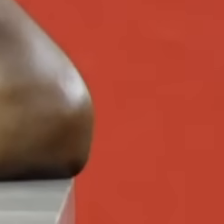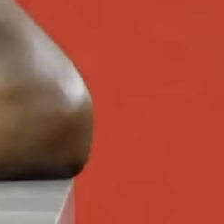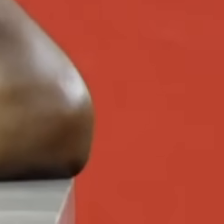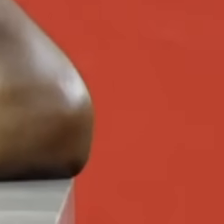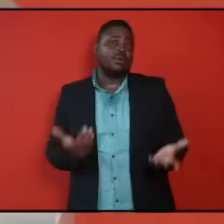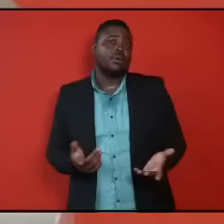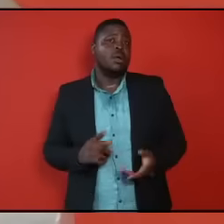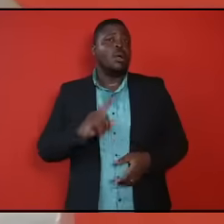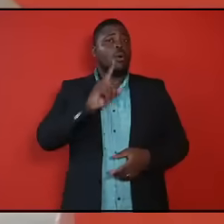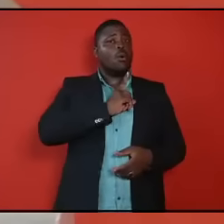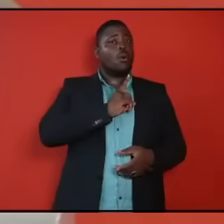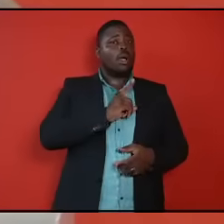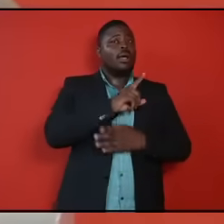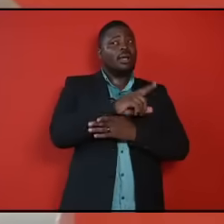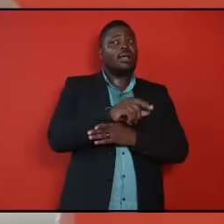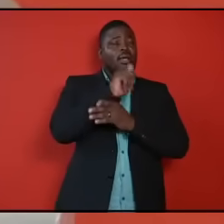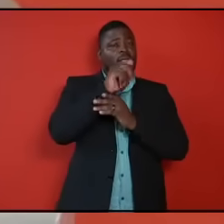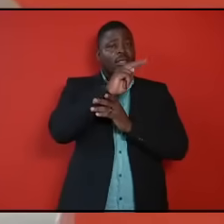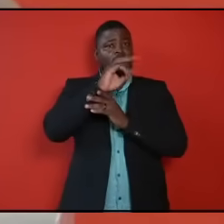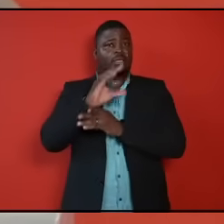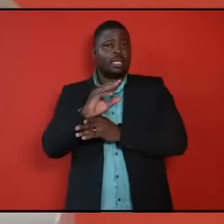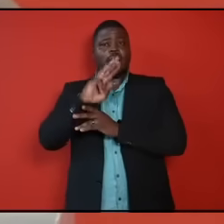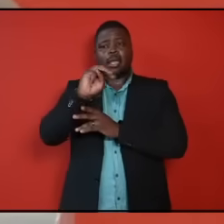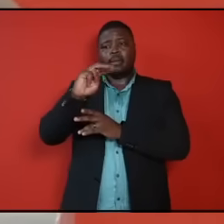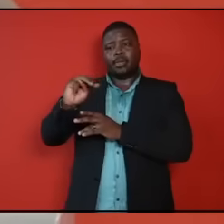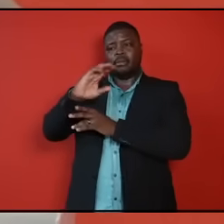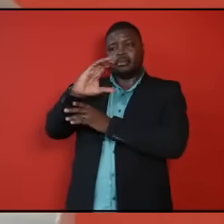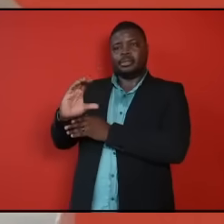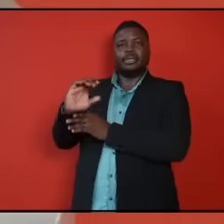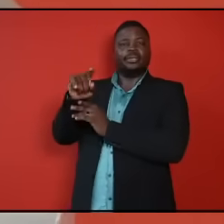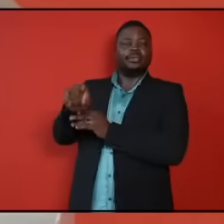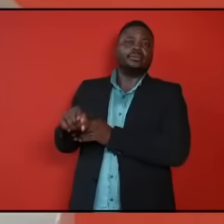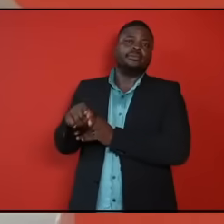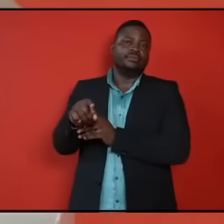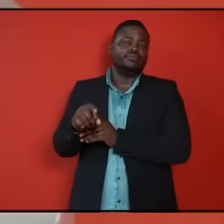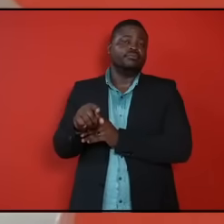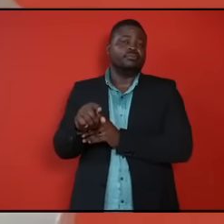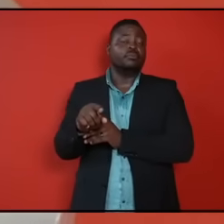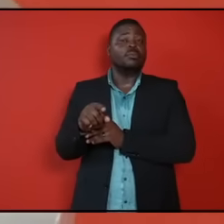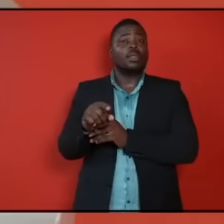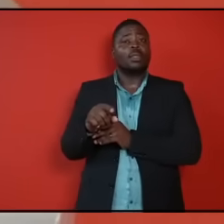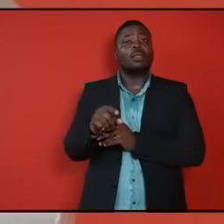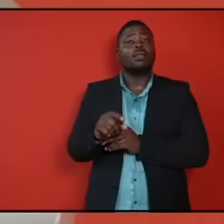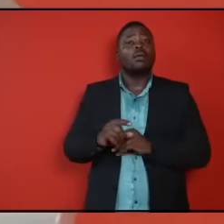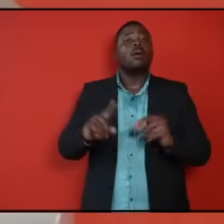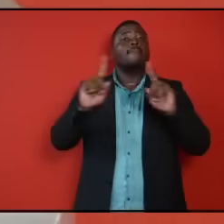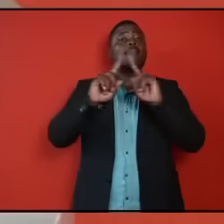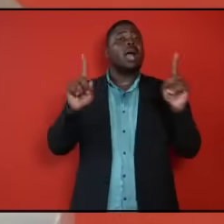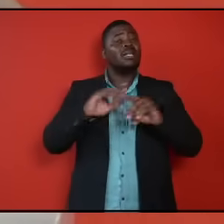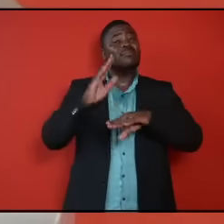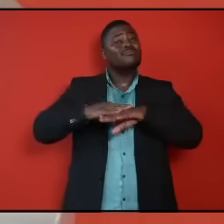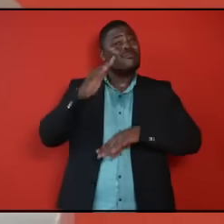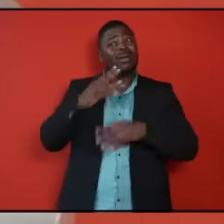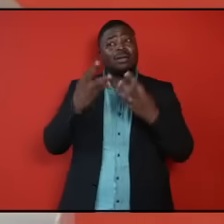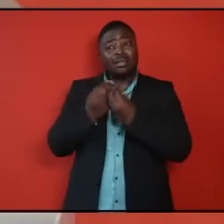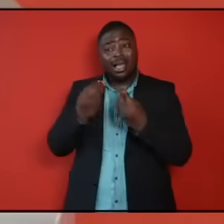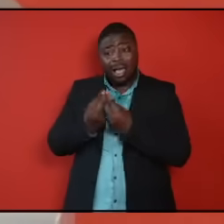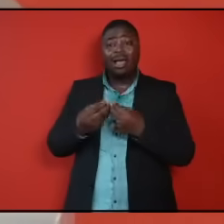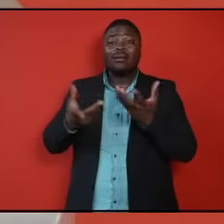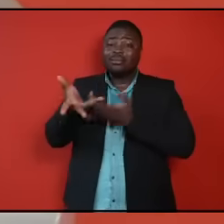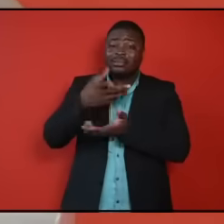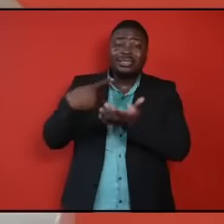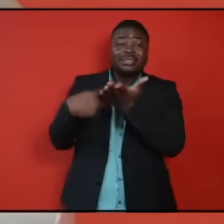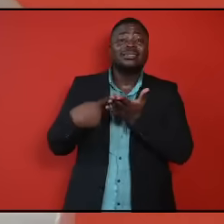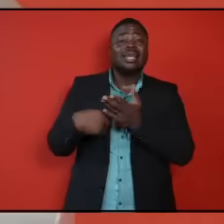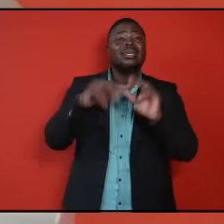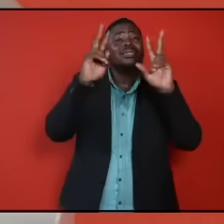MMC, of the ANC. No one writes about it. I mean, the most topical things today is about service delivery.